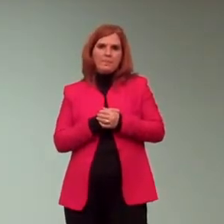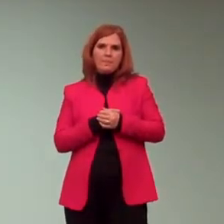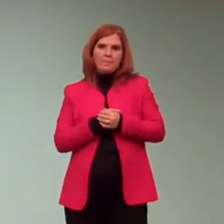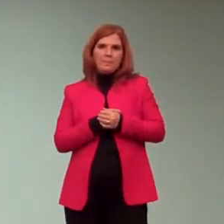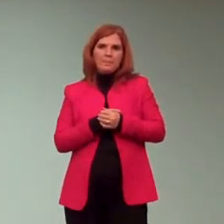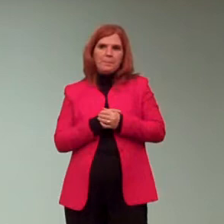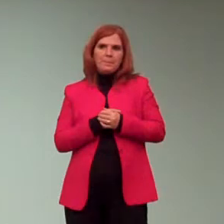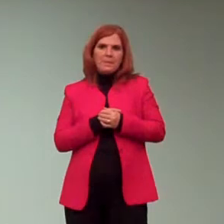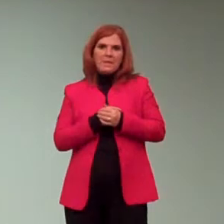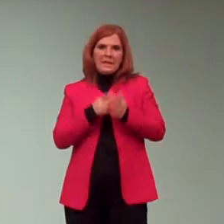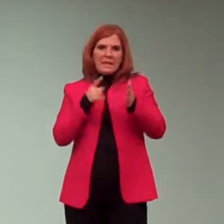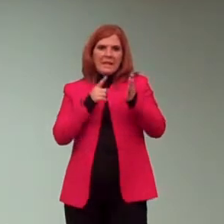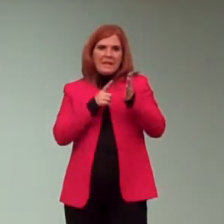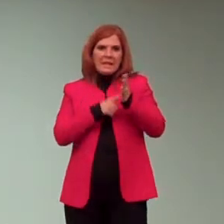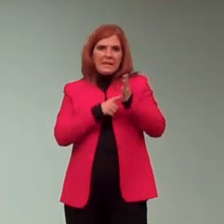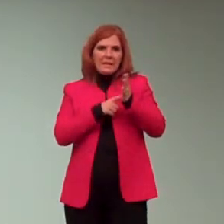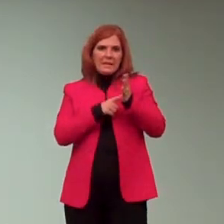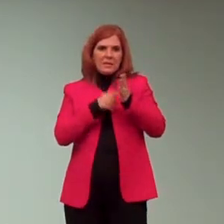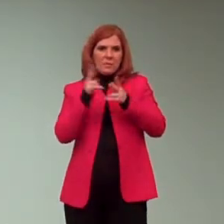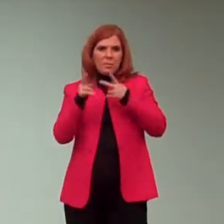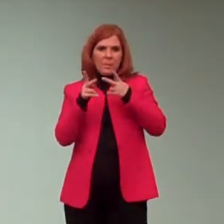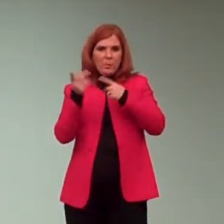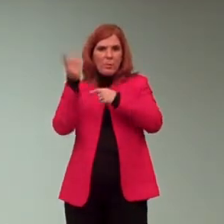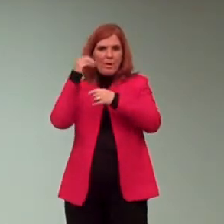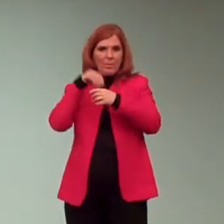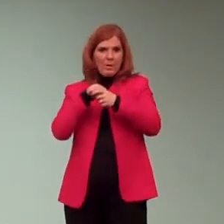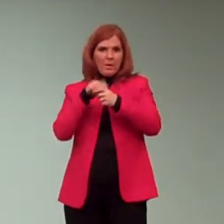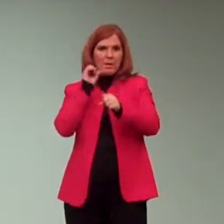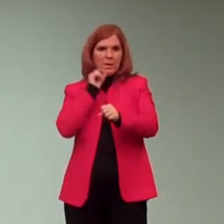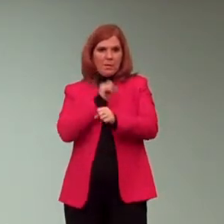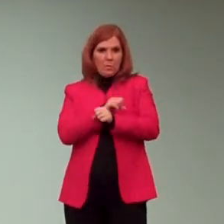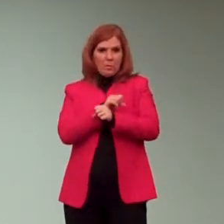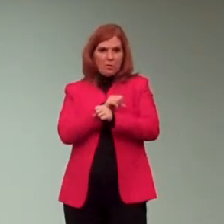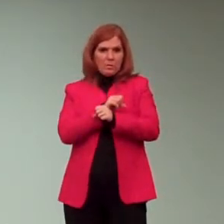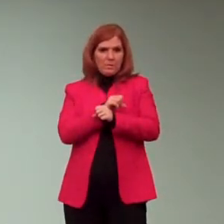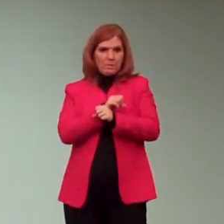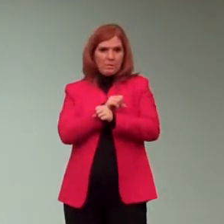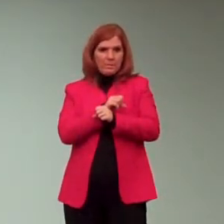mean, these were immigrants who came in and they worked.